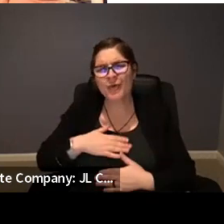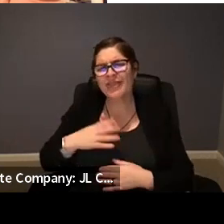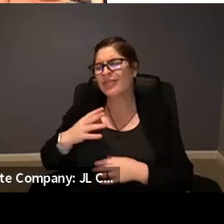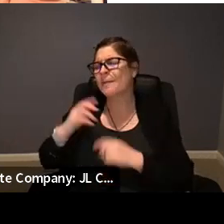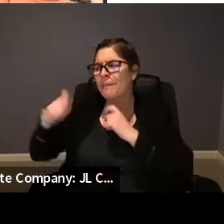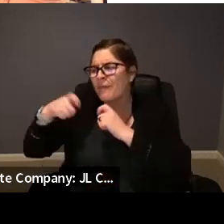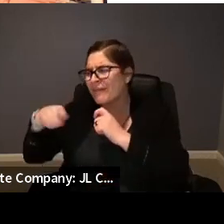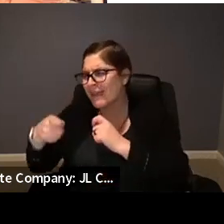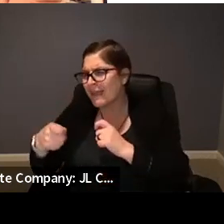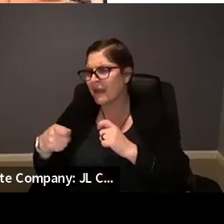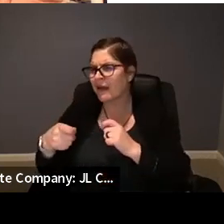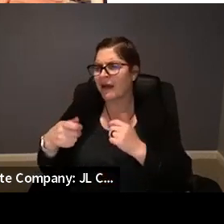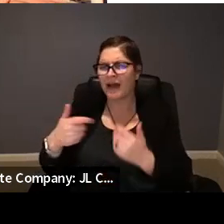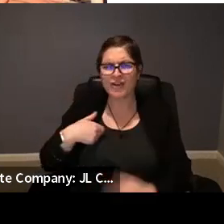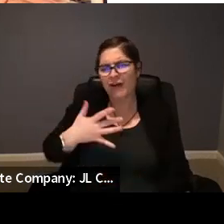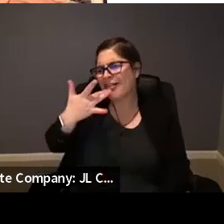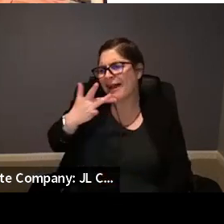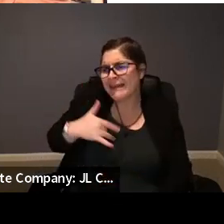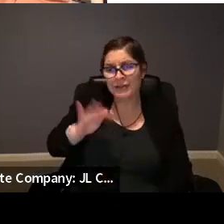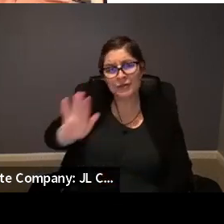least you have a character, right? Get the fuck out of here.